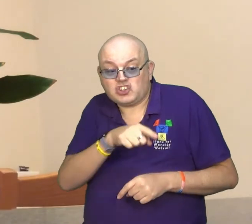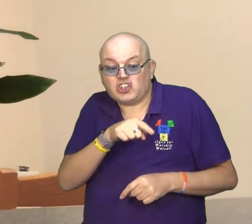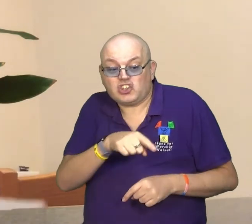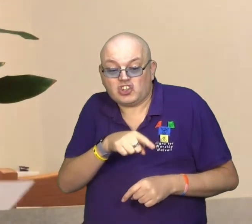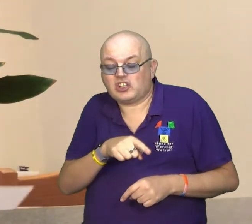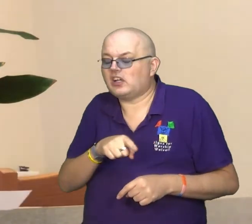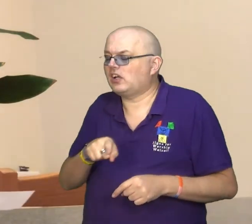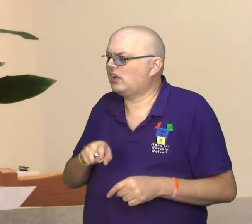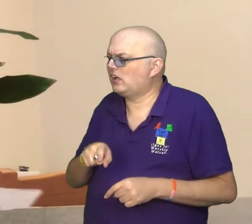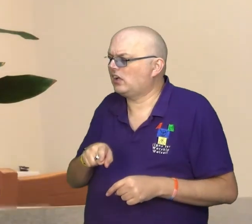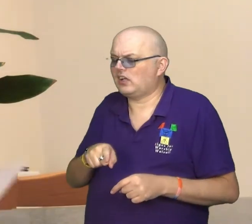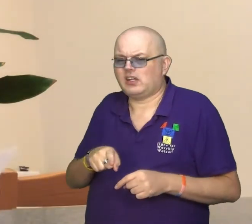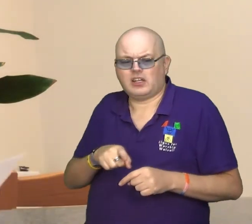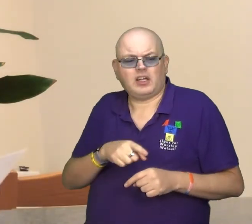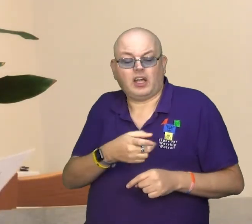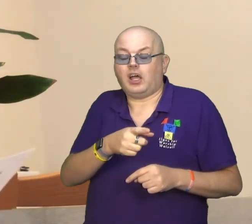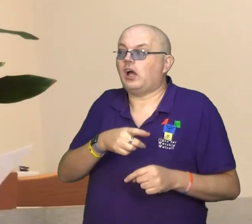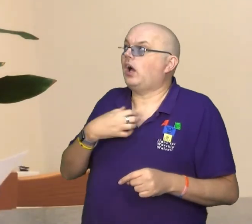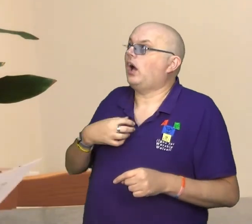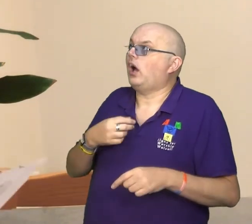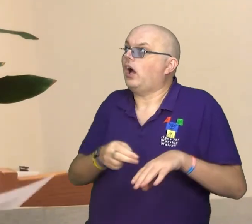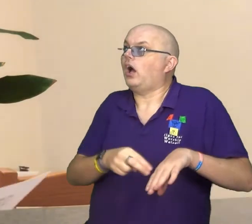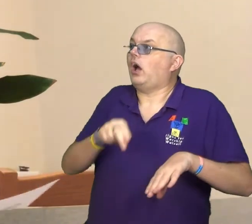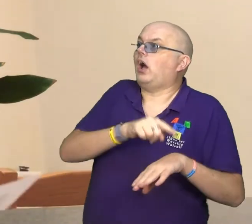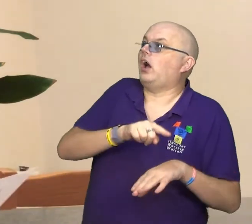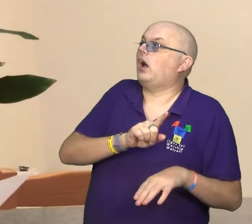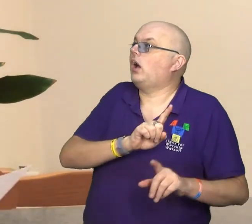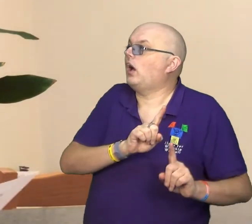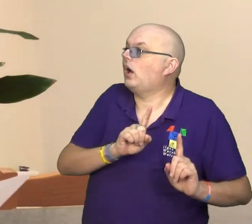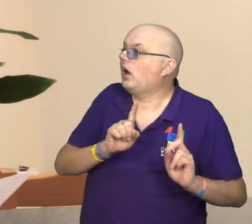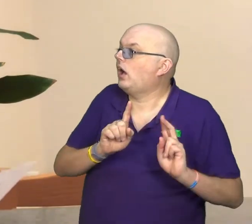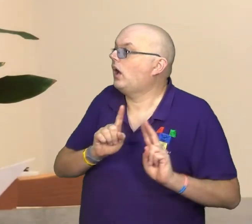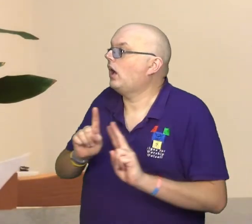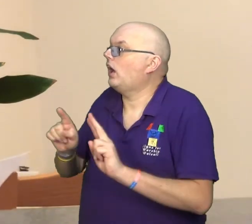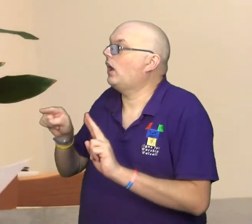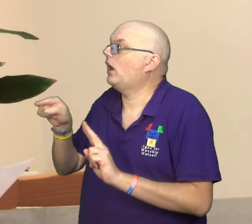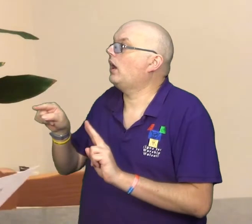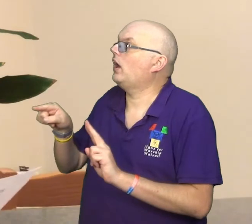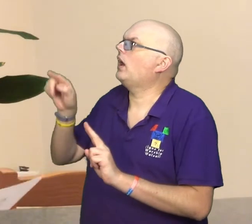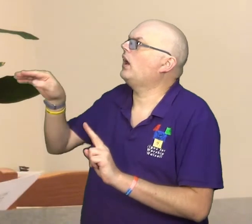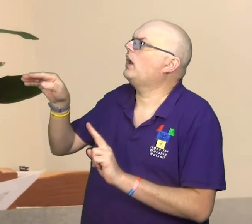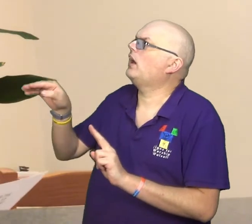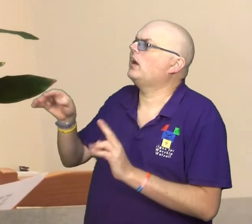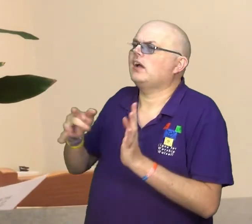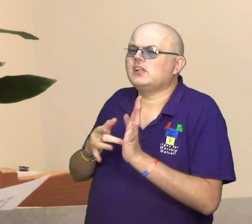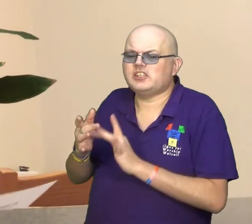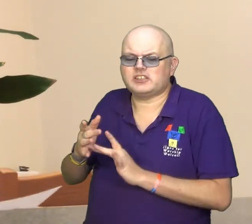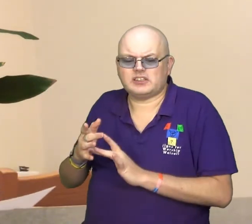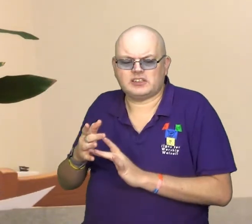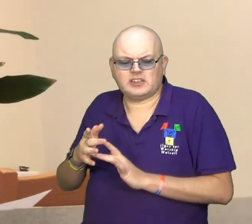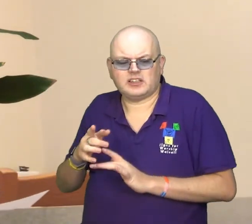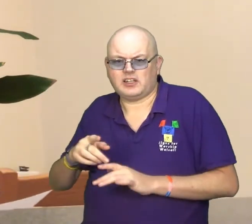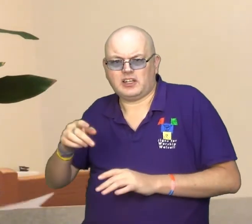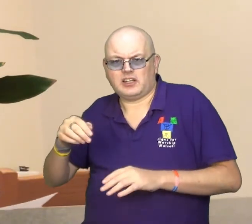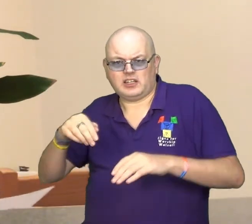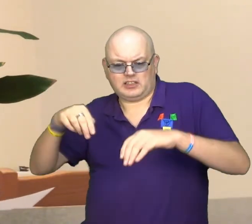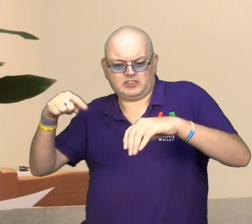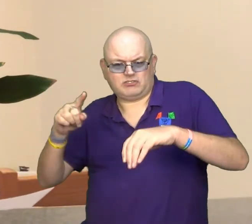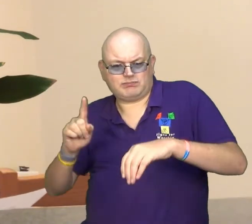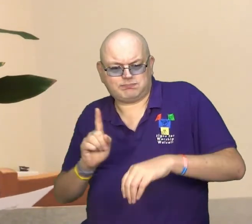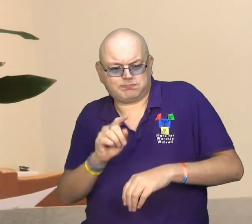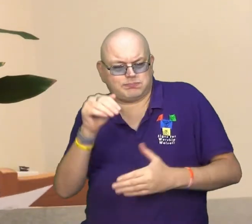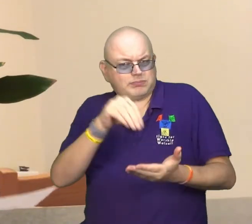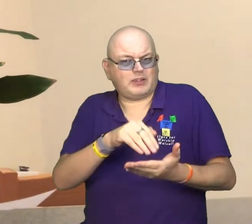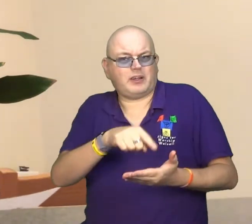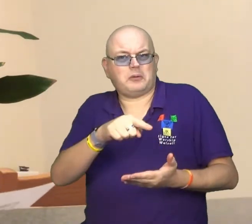you." When Mary heard this, she got up quickly and went to him. Now Jesus had not yet entered